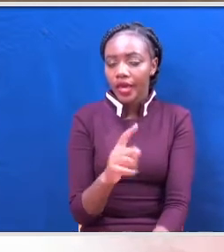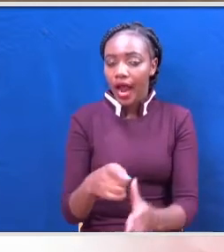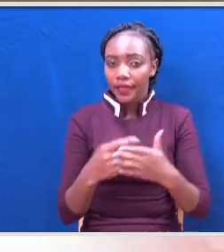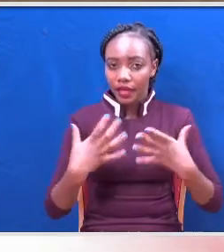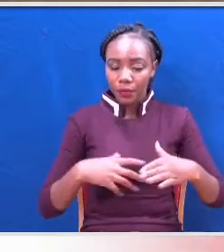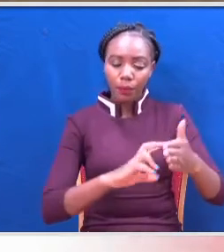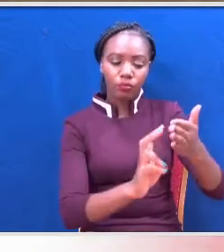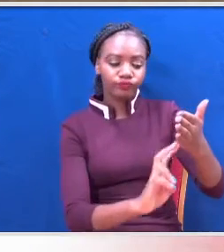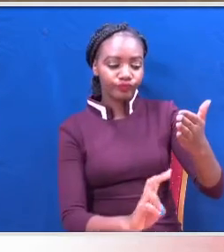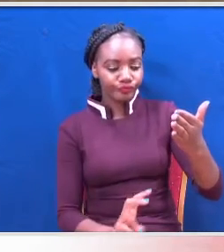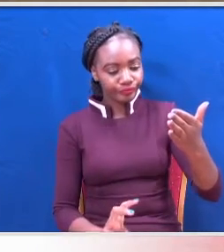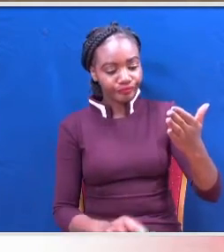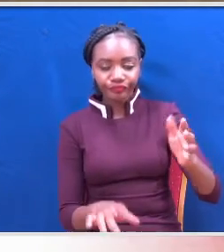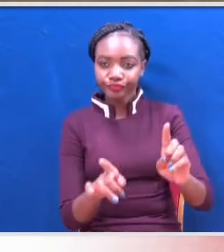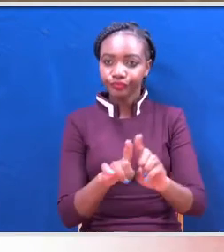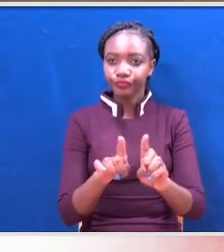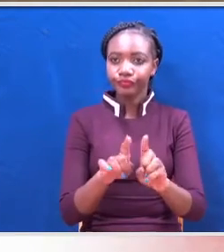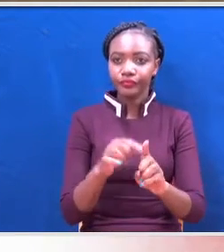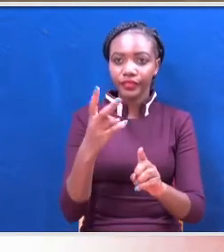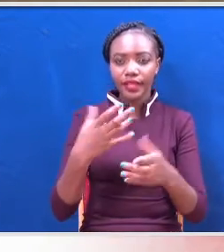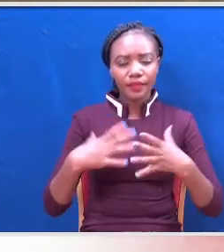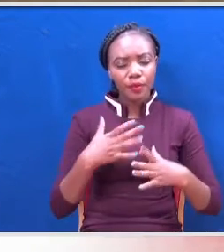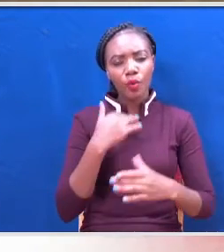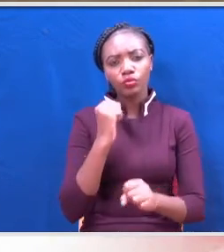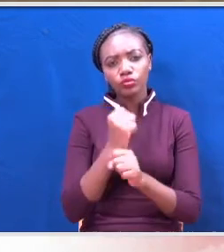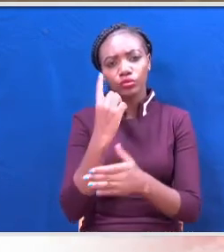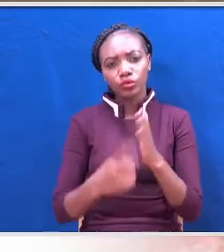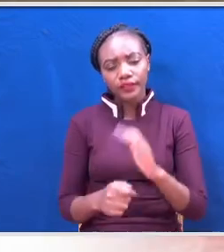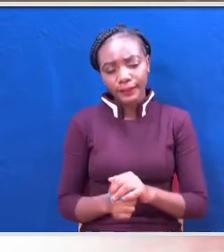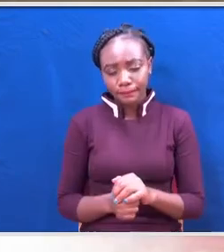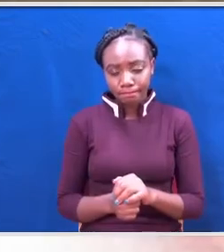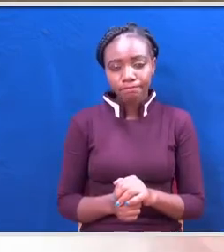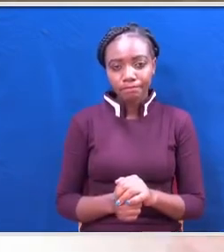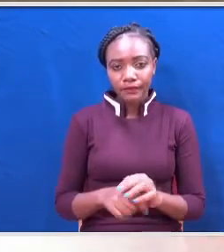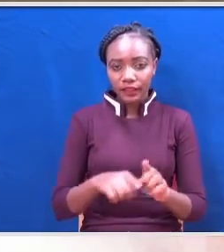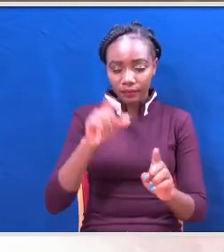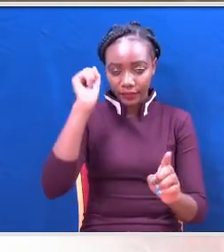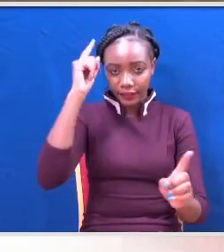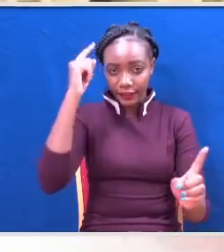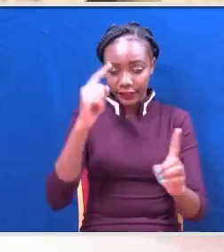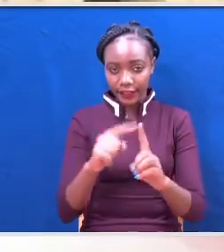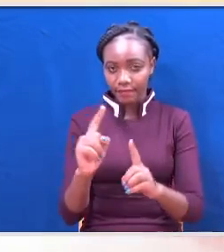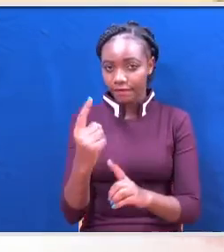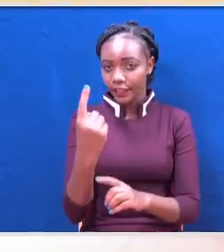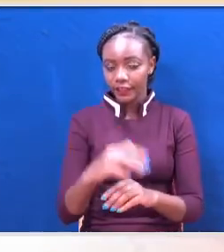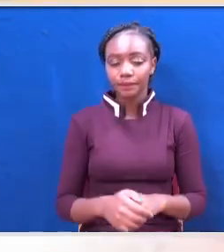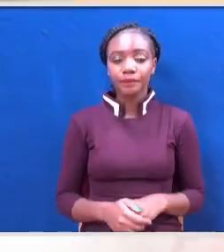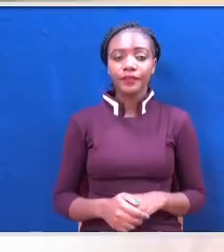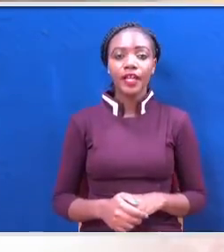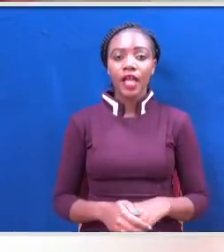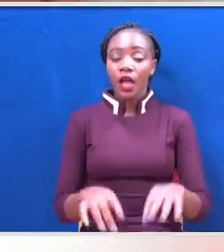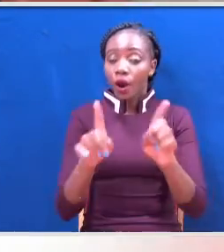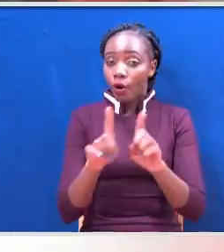and see what it is that the person desiring to amend through a parliamentary initiative is providing. On